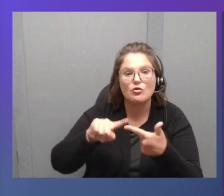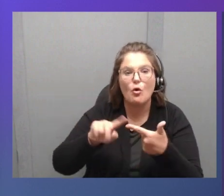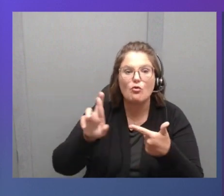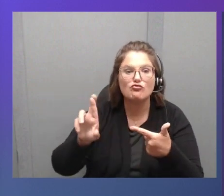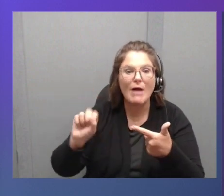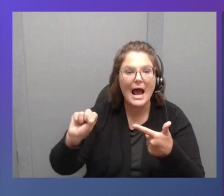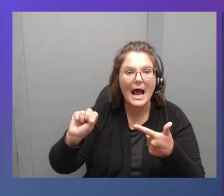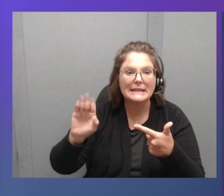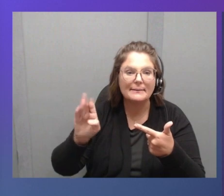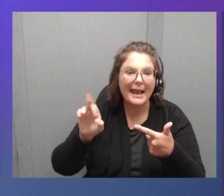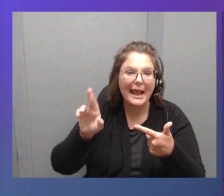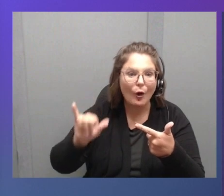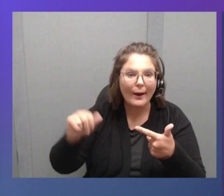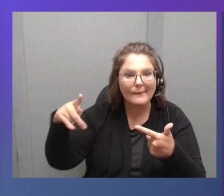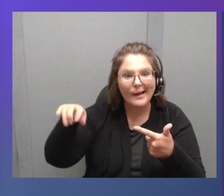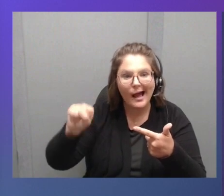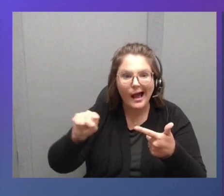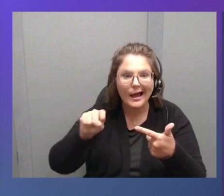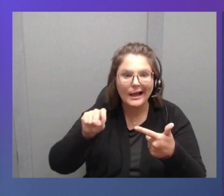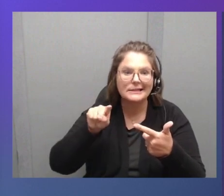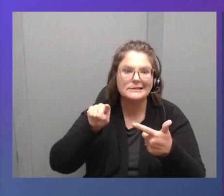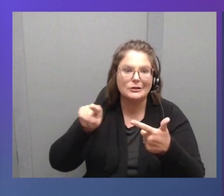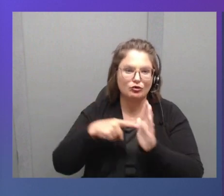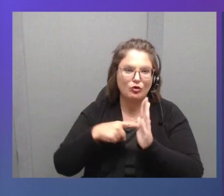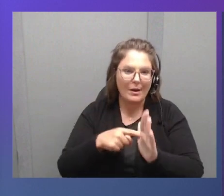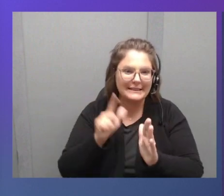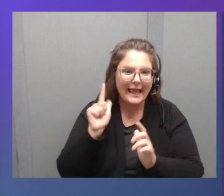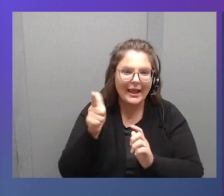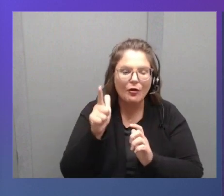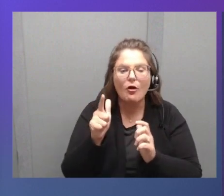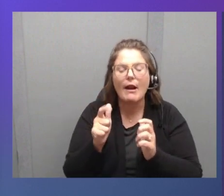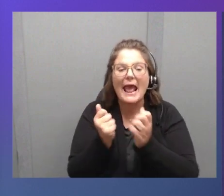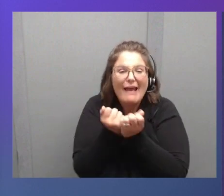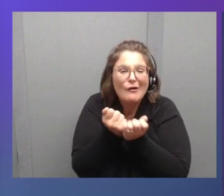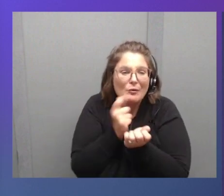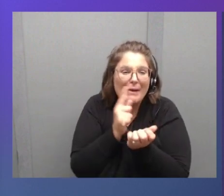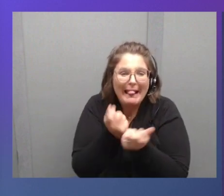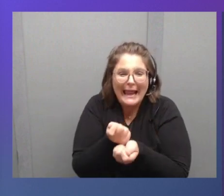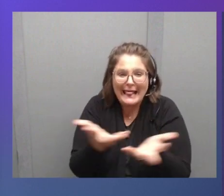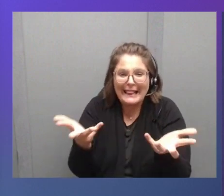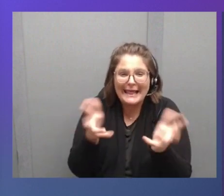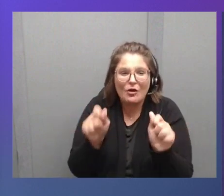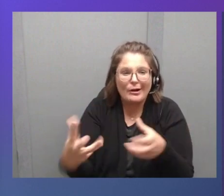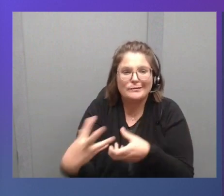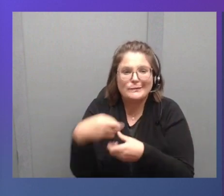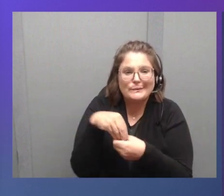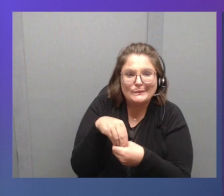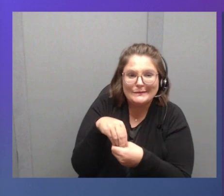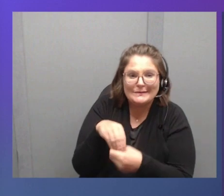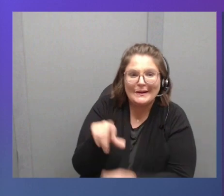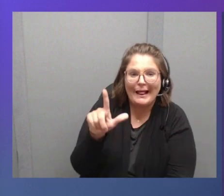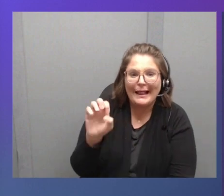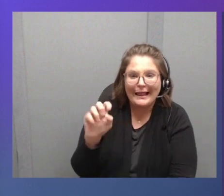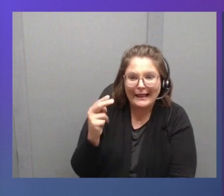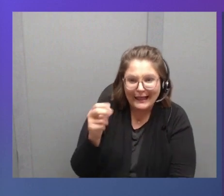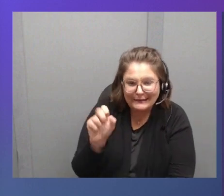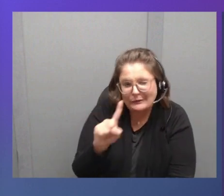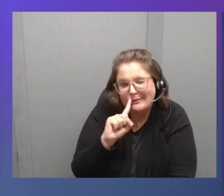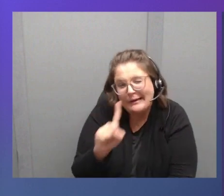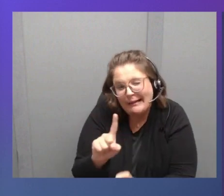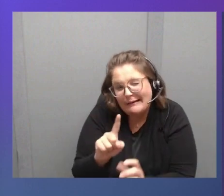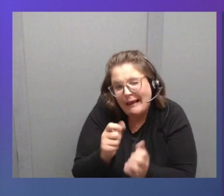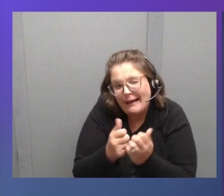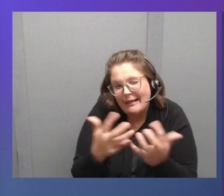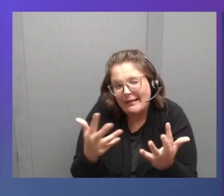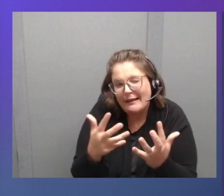that you might be showing us here in a little bit, anything can have Windows, Linux, for the most part, anything. Try not to speak